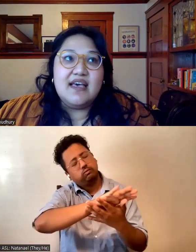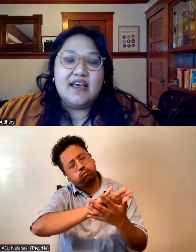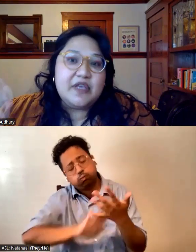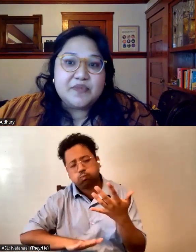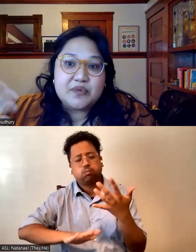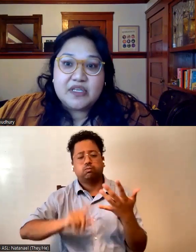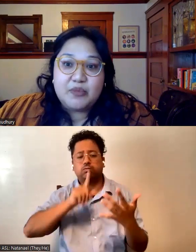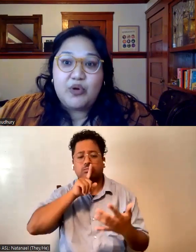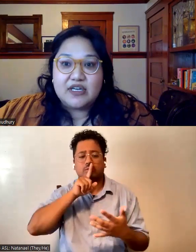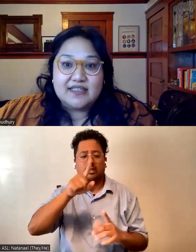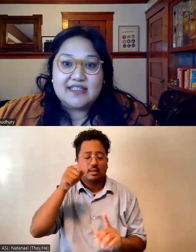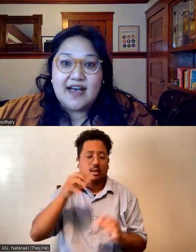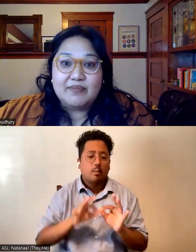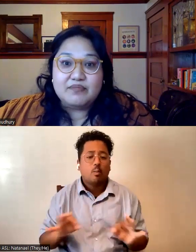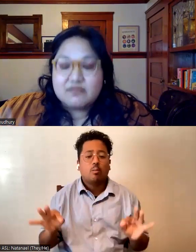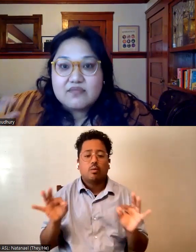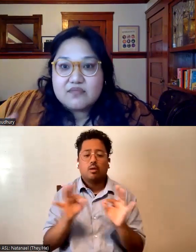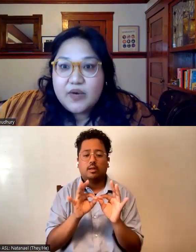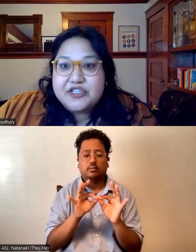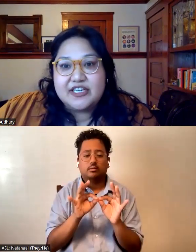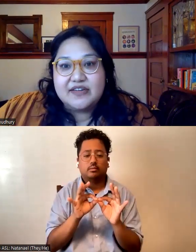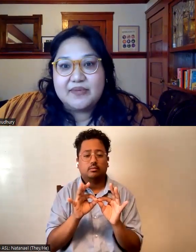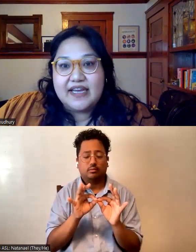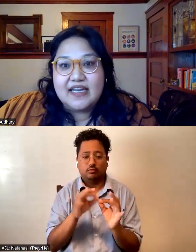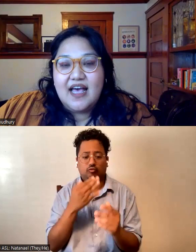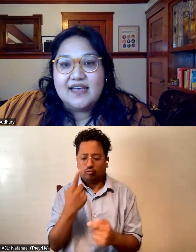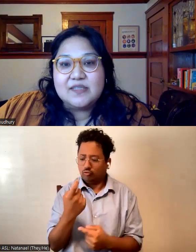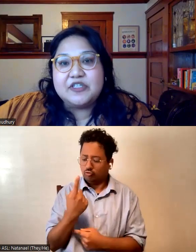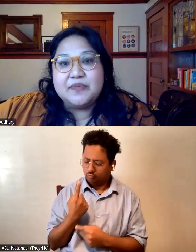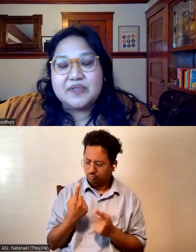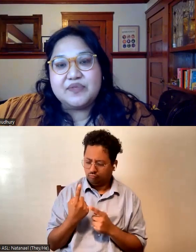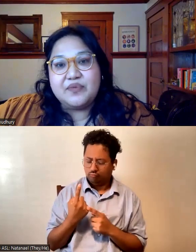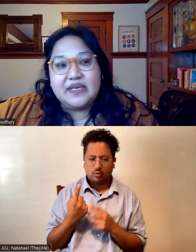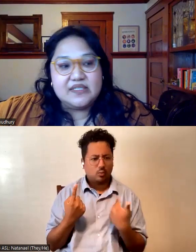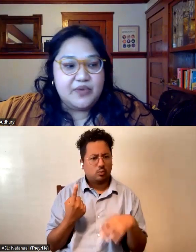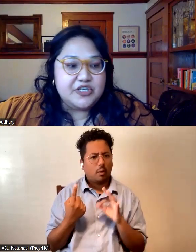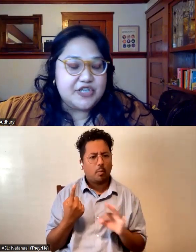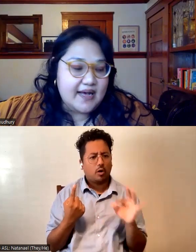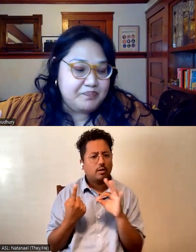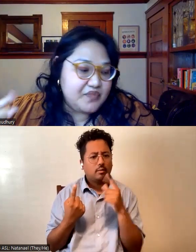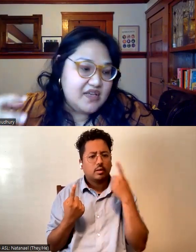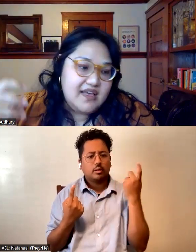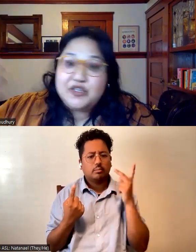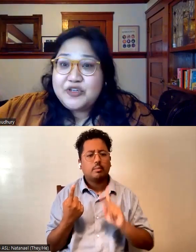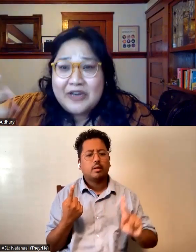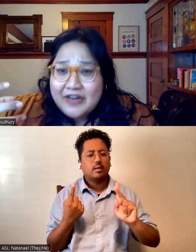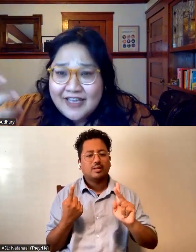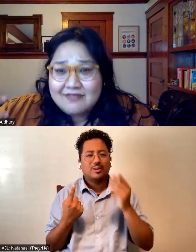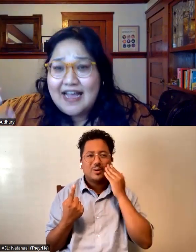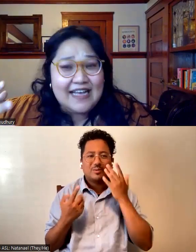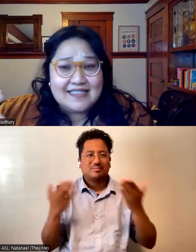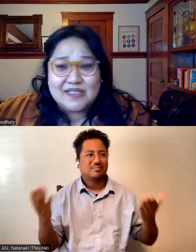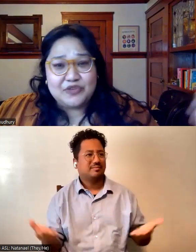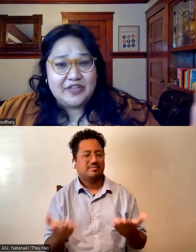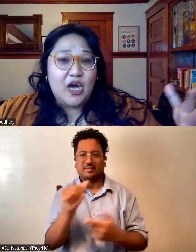things, it becomes a really important question, right? Especially because of the ways in which Asian